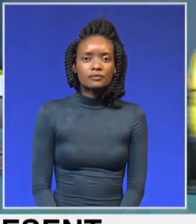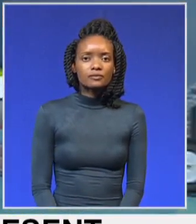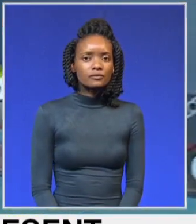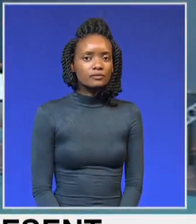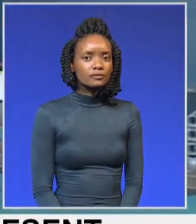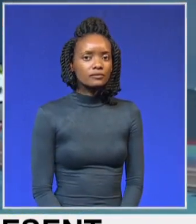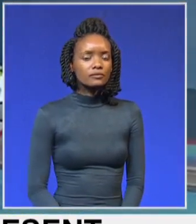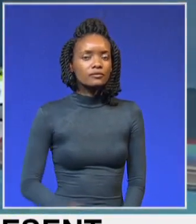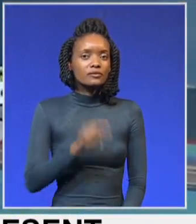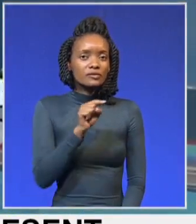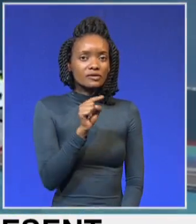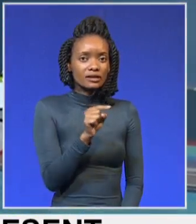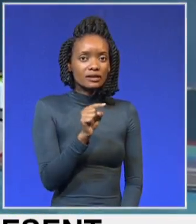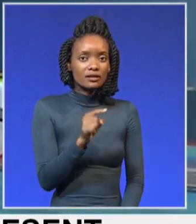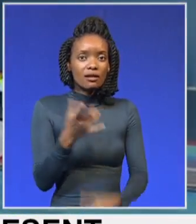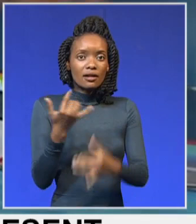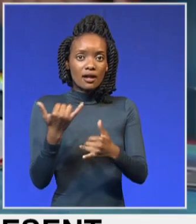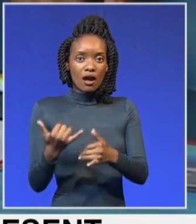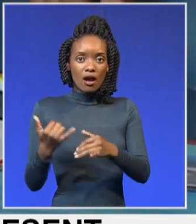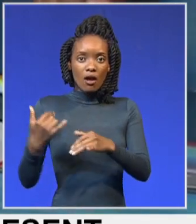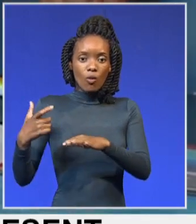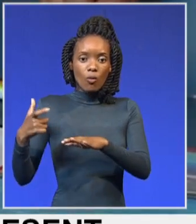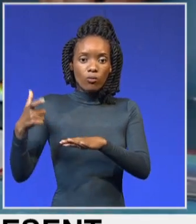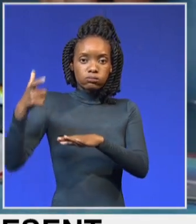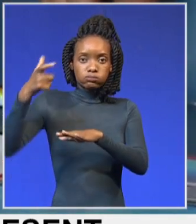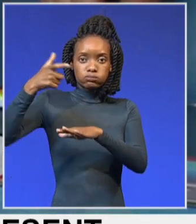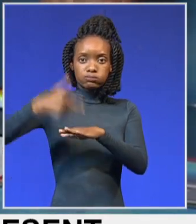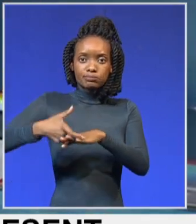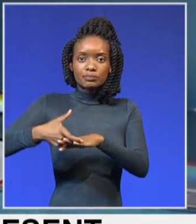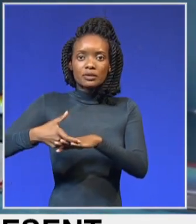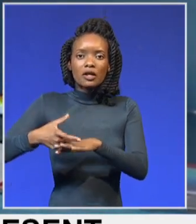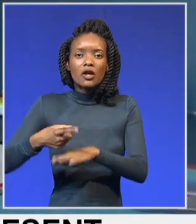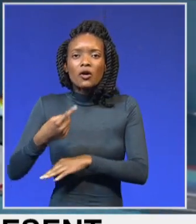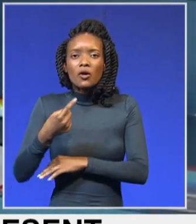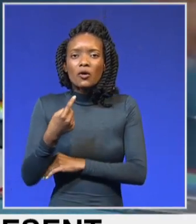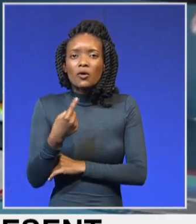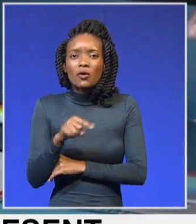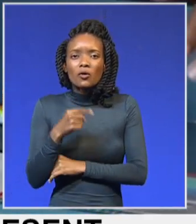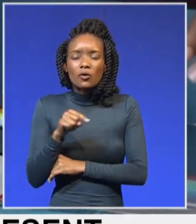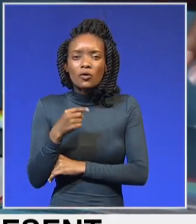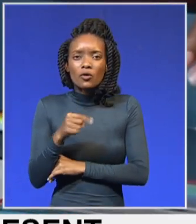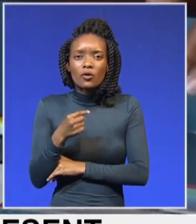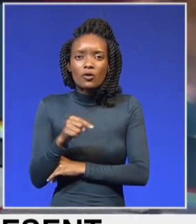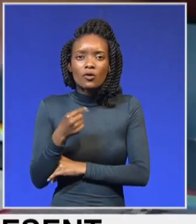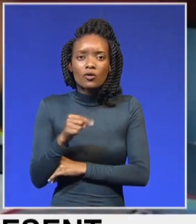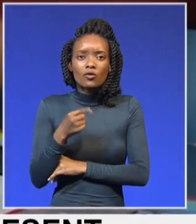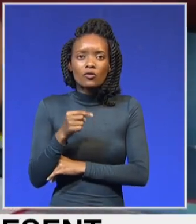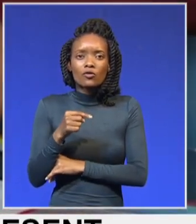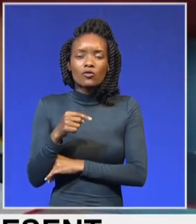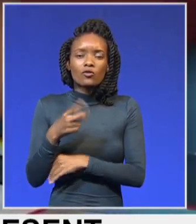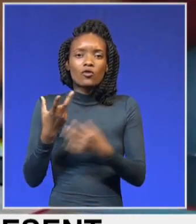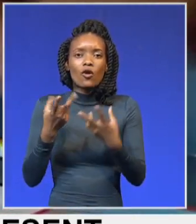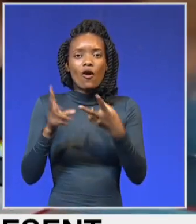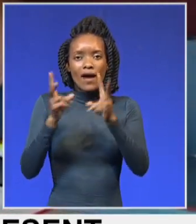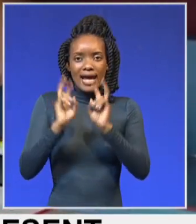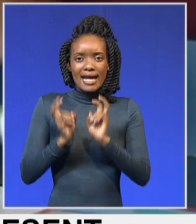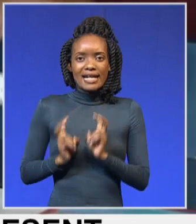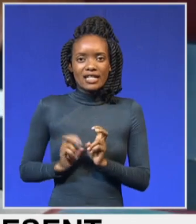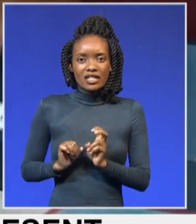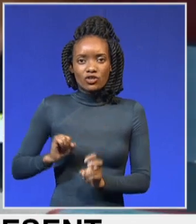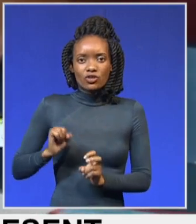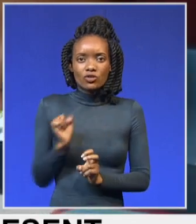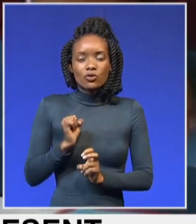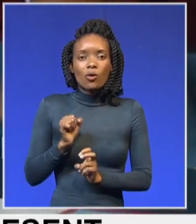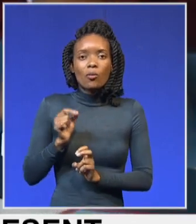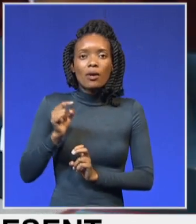This attachment they just put on is for the energy storage. The top part is used to